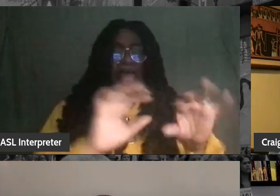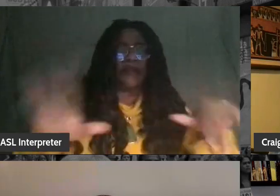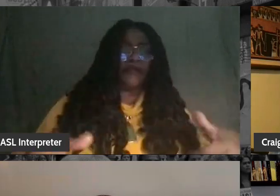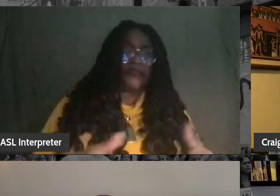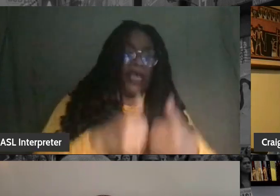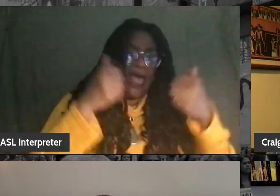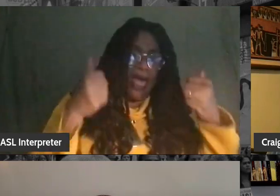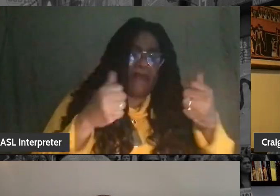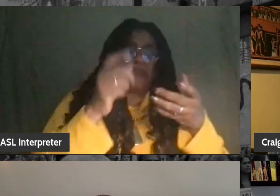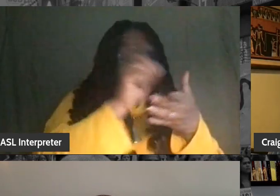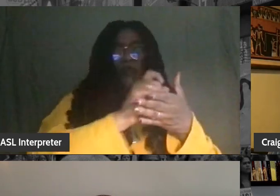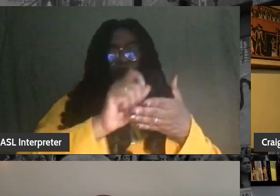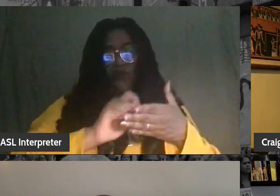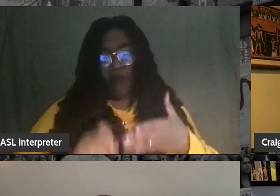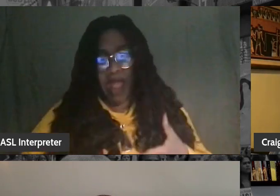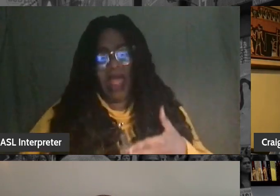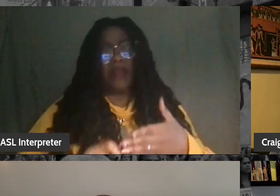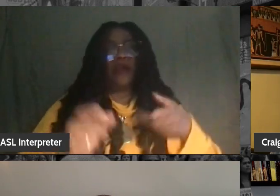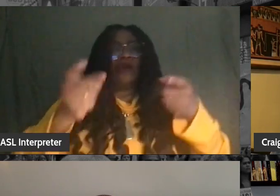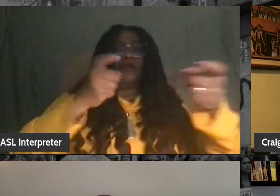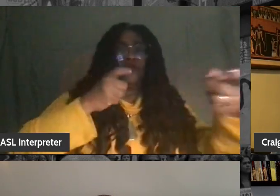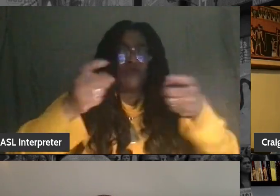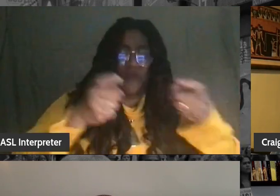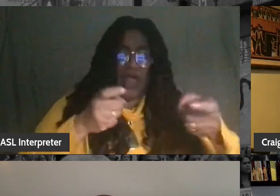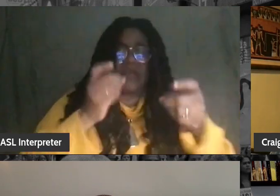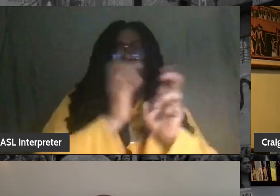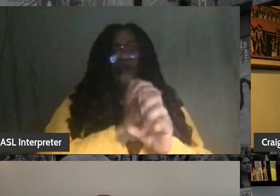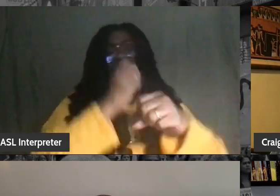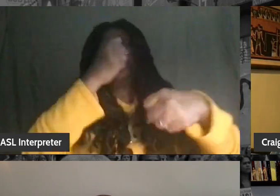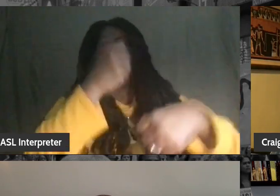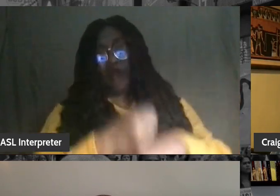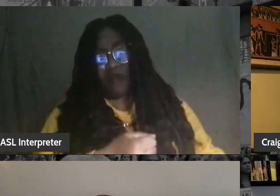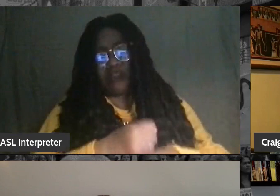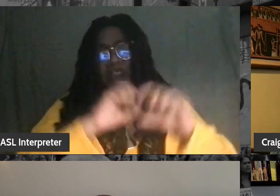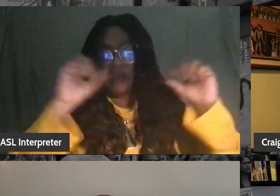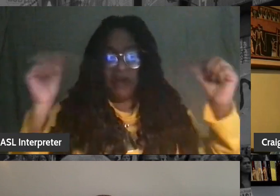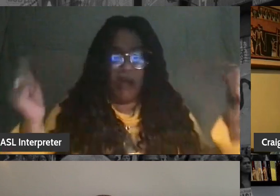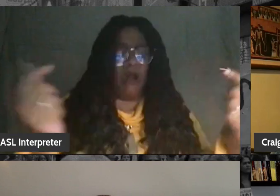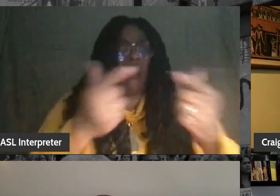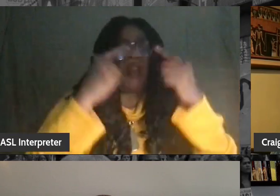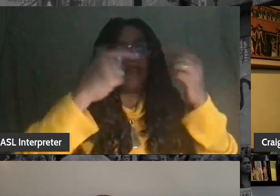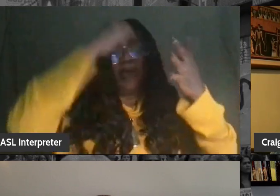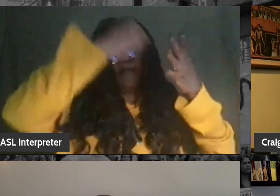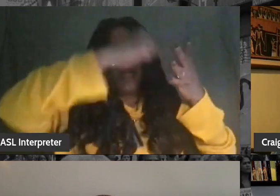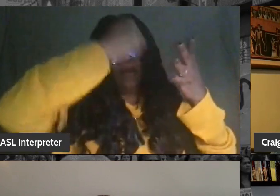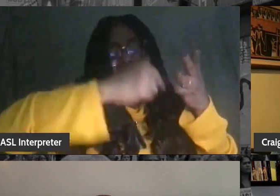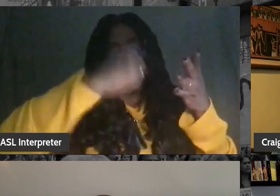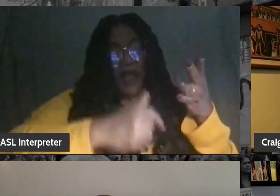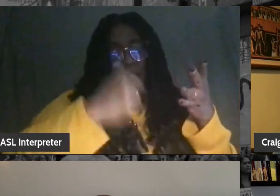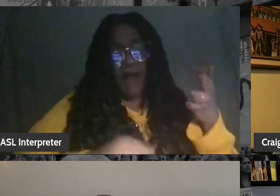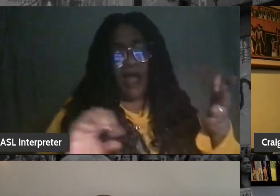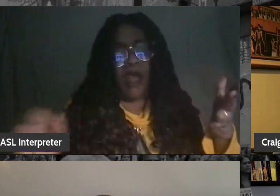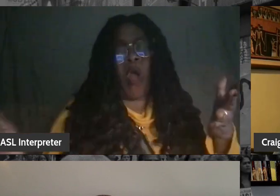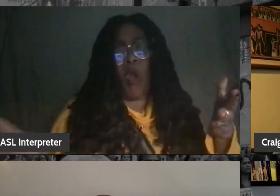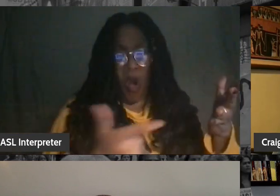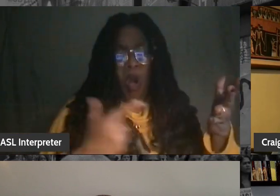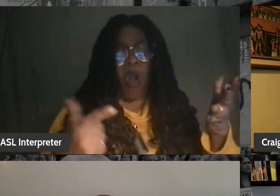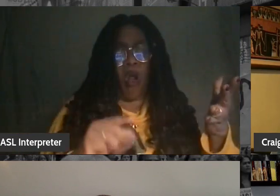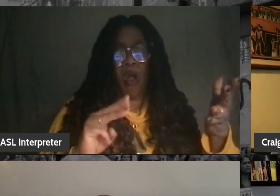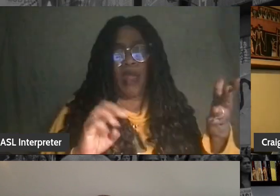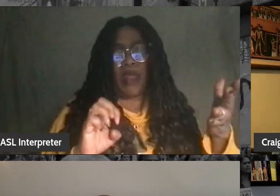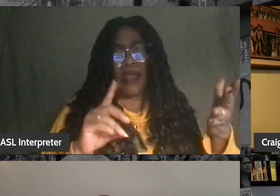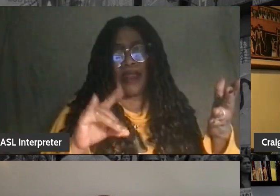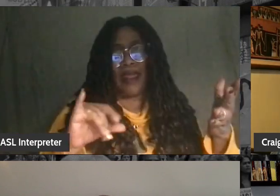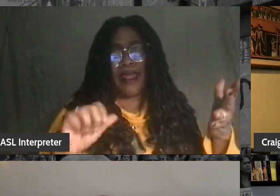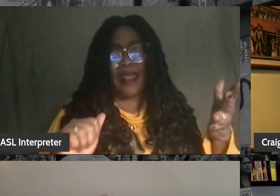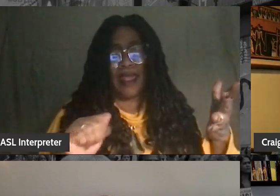directors, production and distribution companies across television, film, and multimedia platforms. Gordon began his legal career